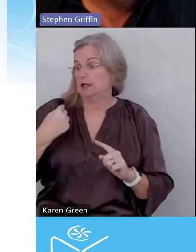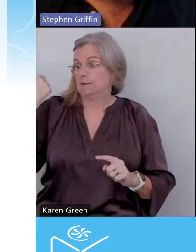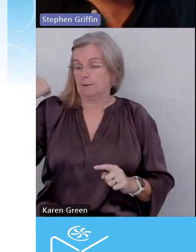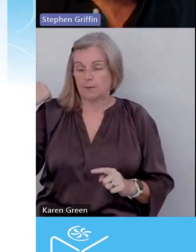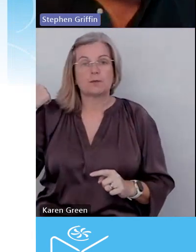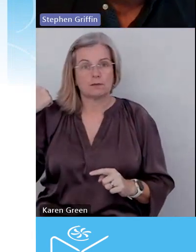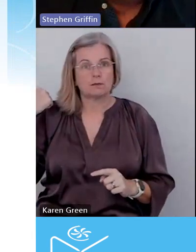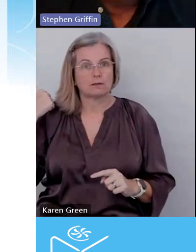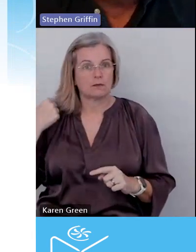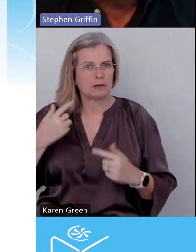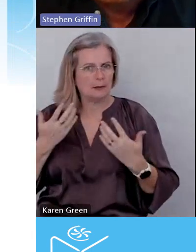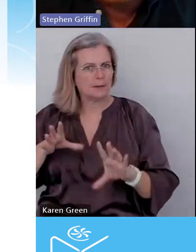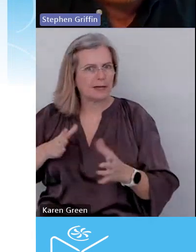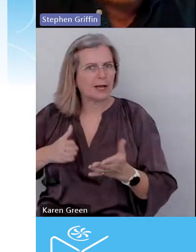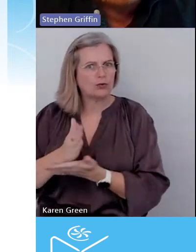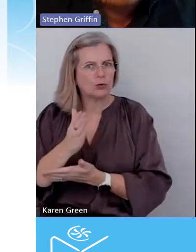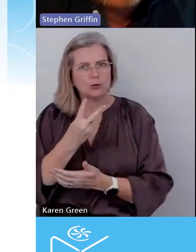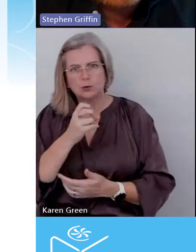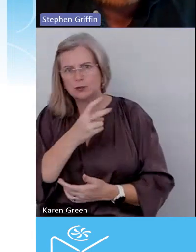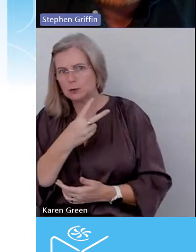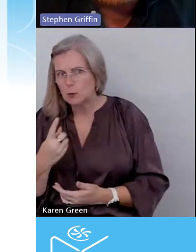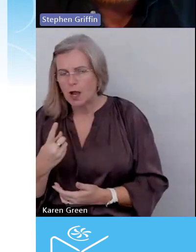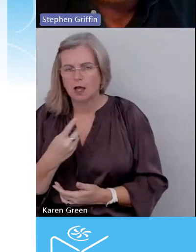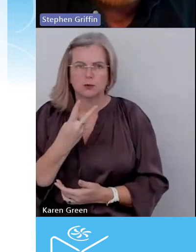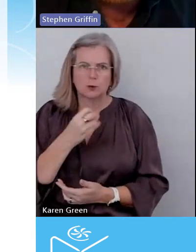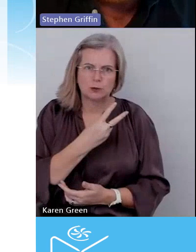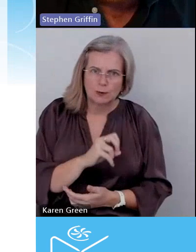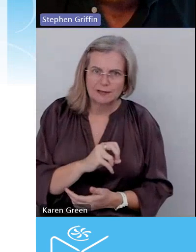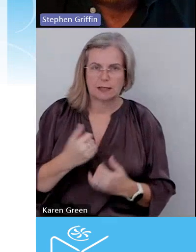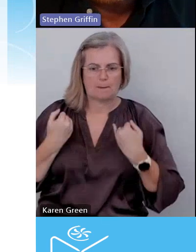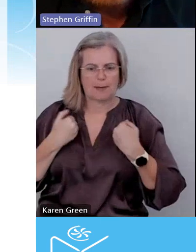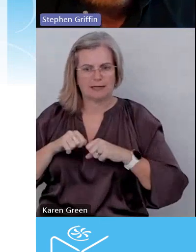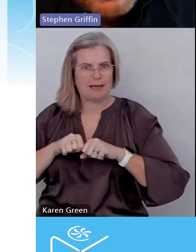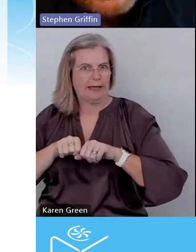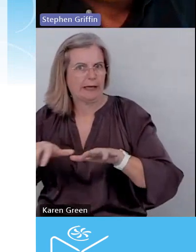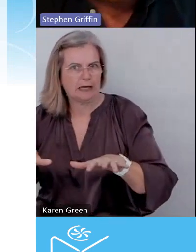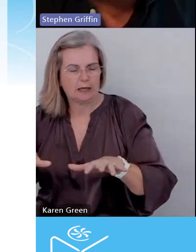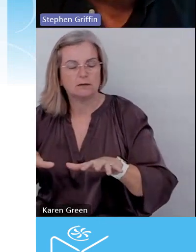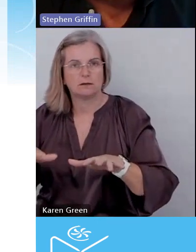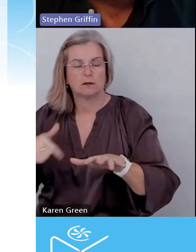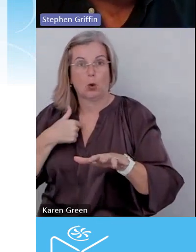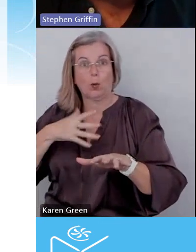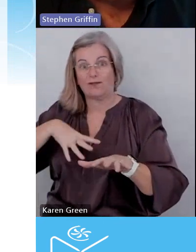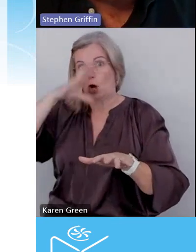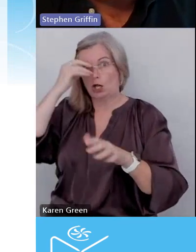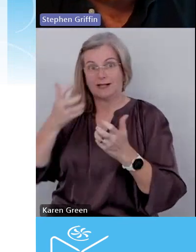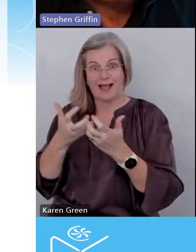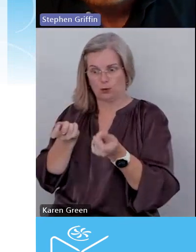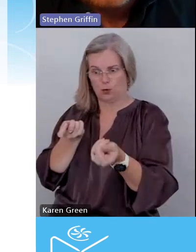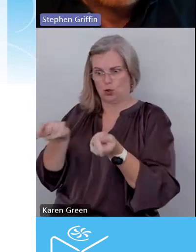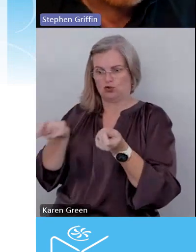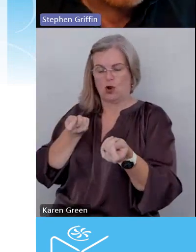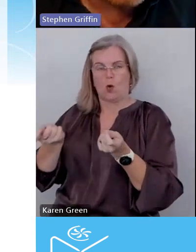pandemic, that we can do better at controlling not only the acute threats of respiratory virus infections that